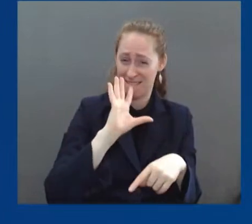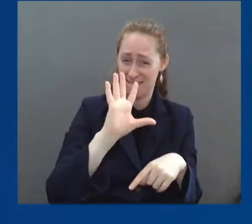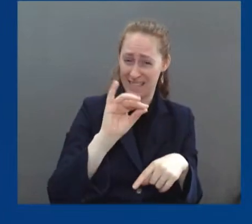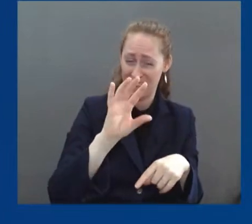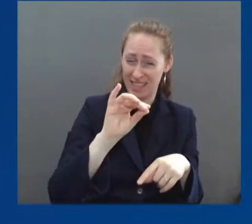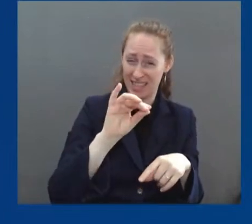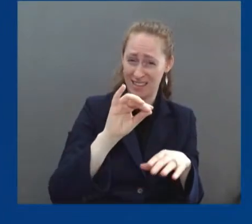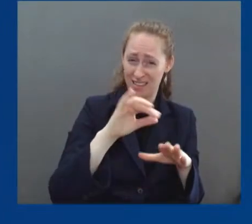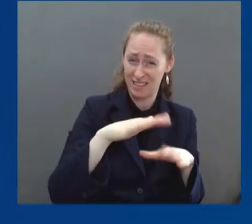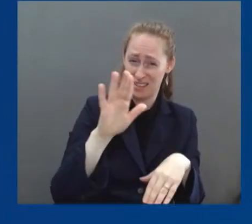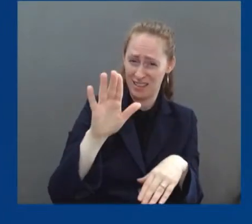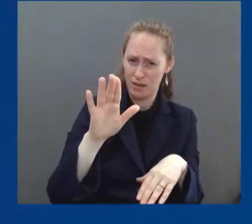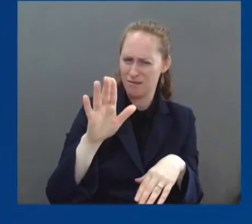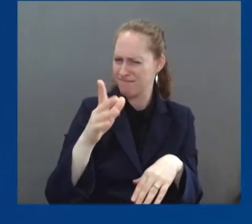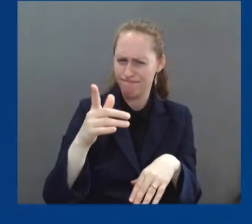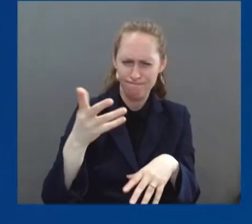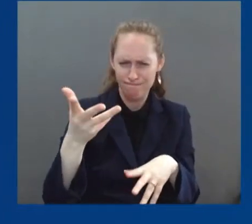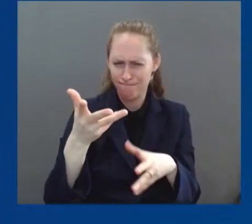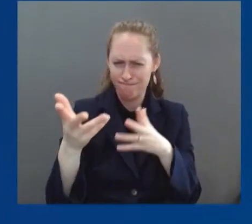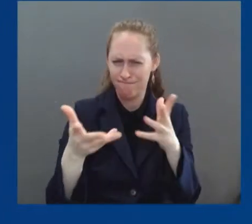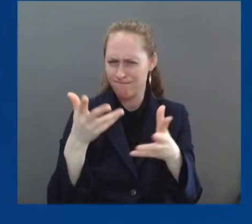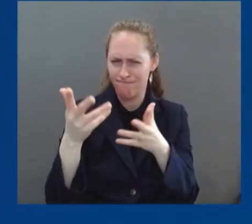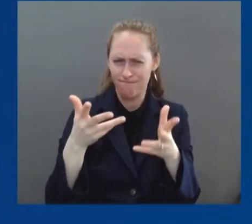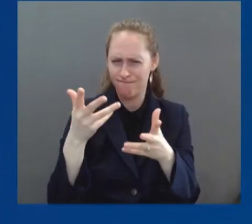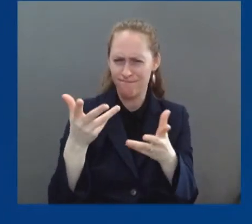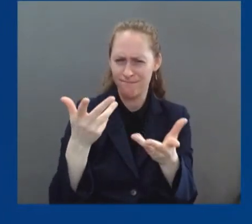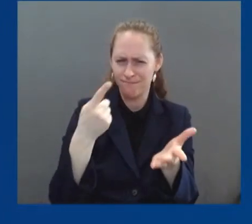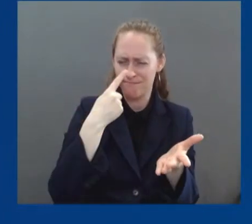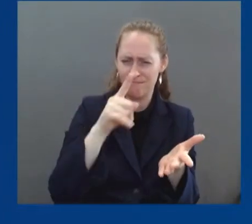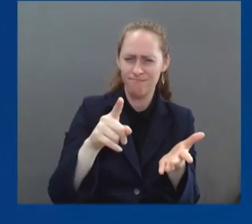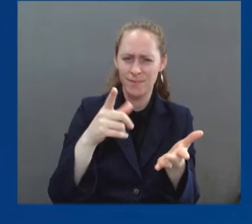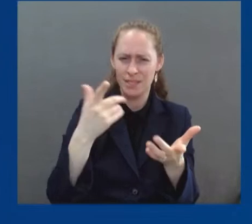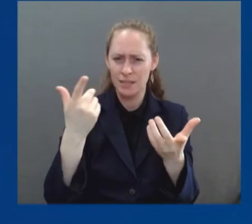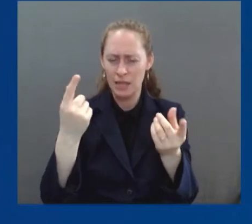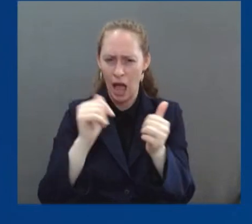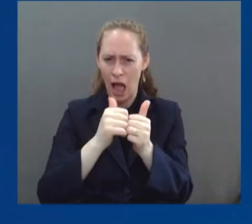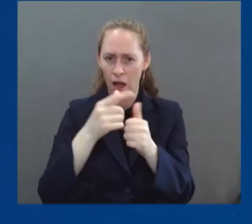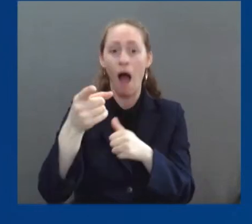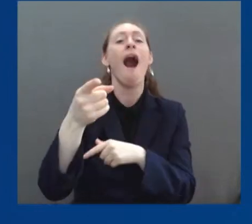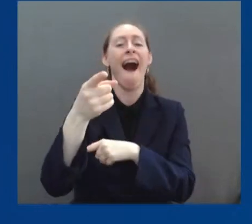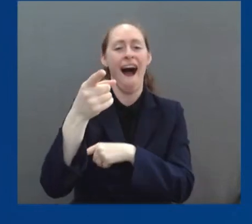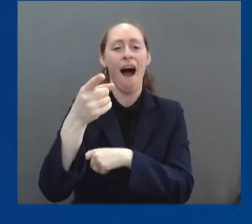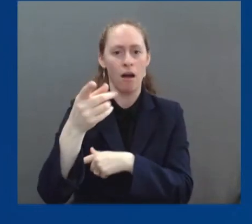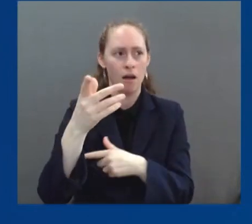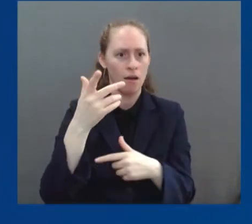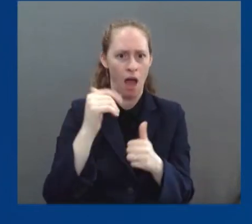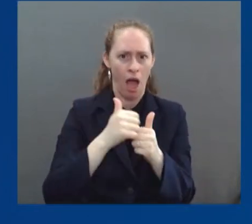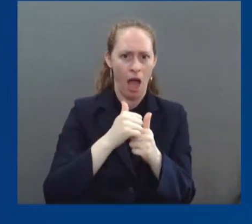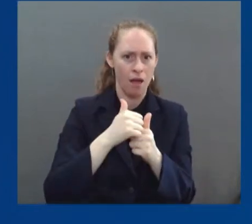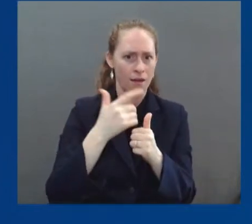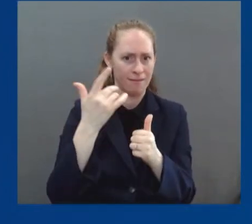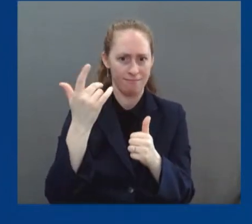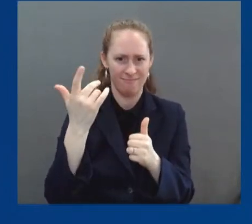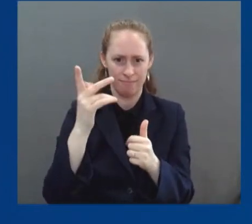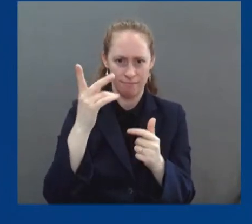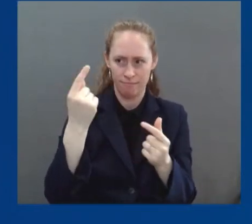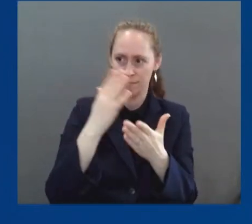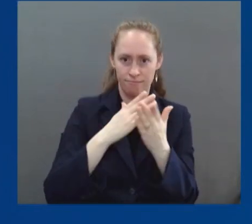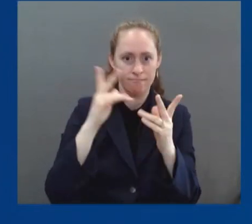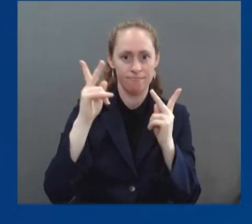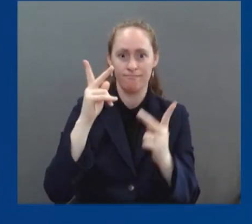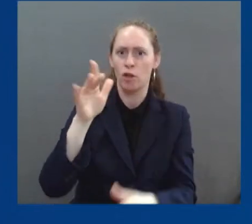second booster, since many people don't have doctors to consult with? Yeah, thank you for that question. So we have made